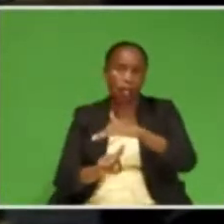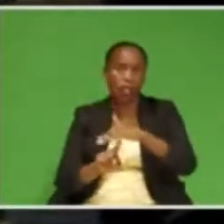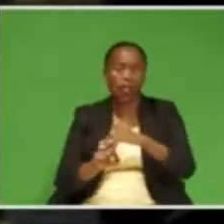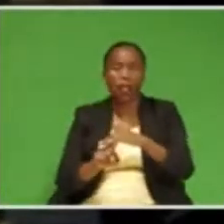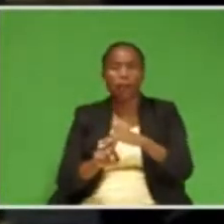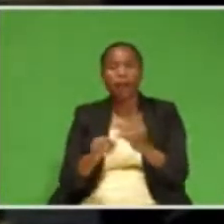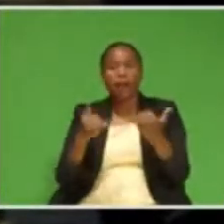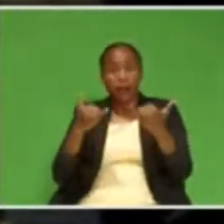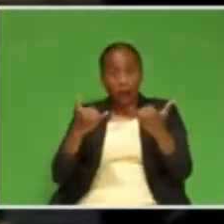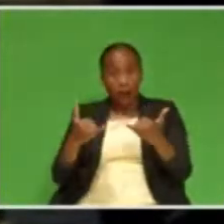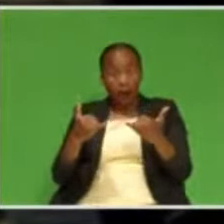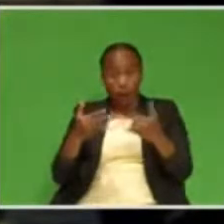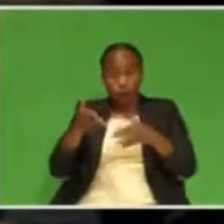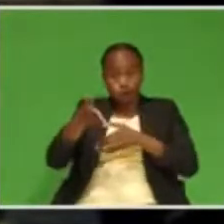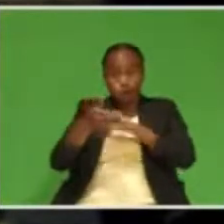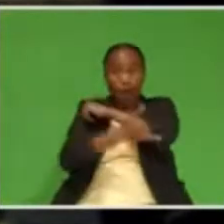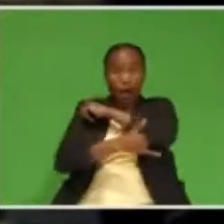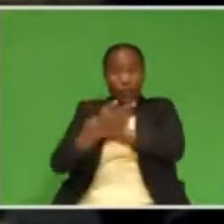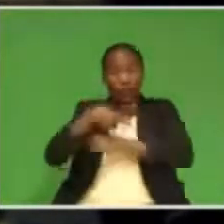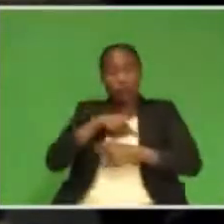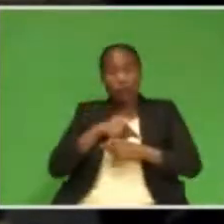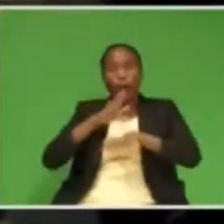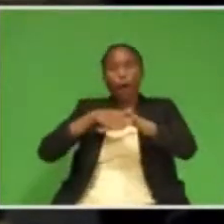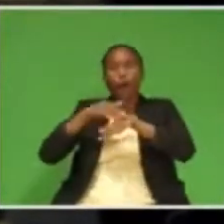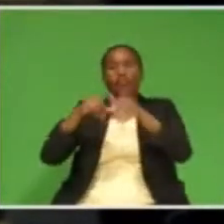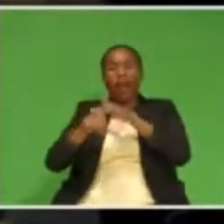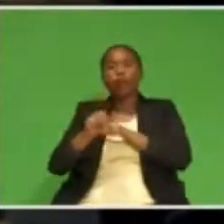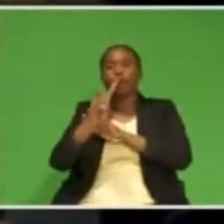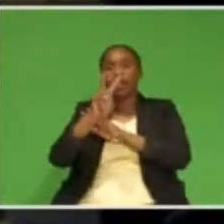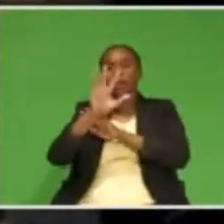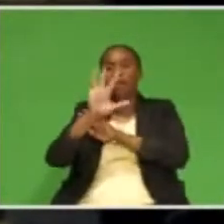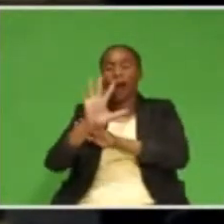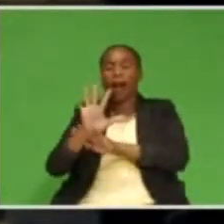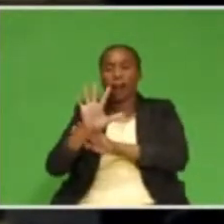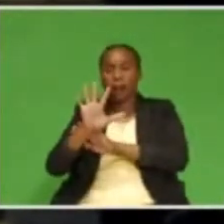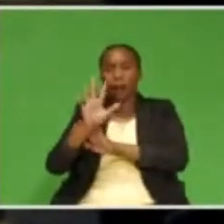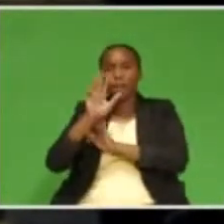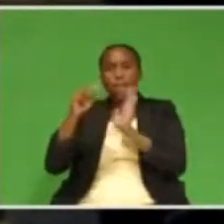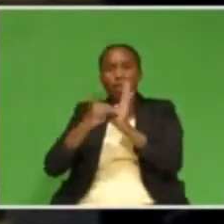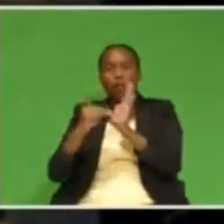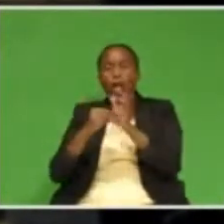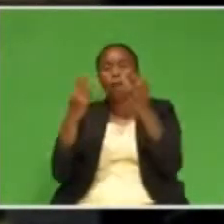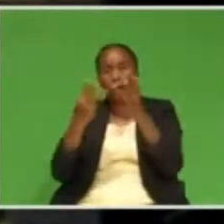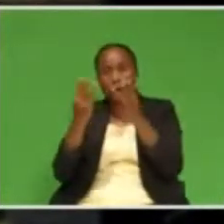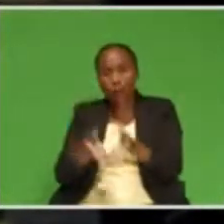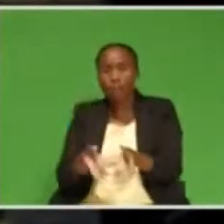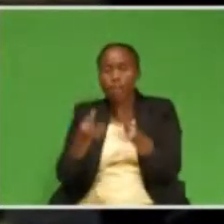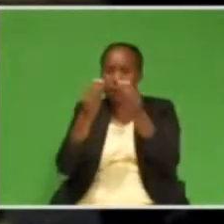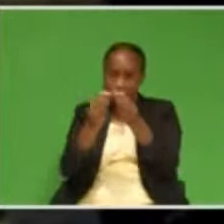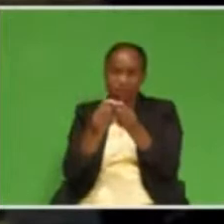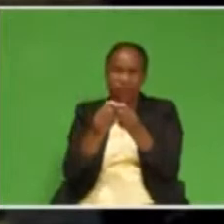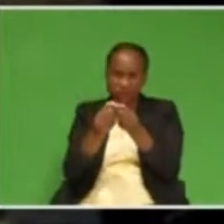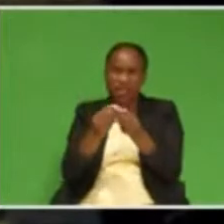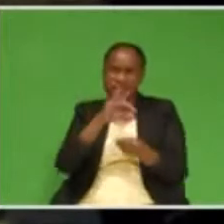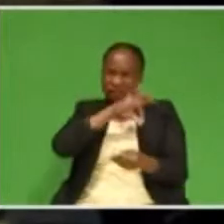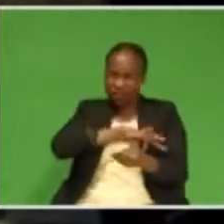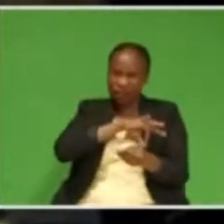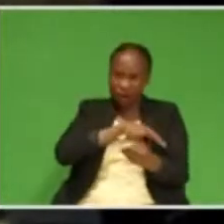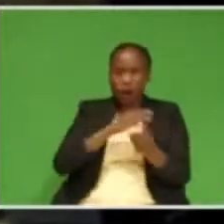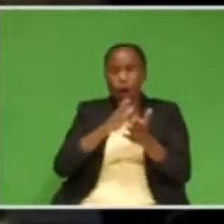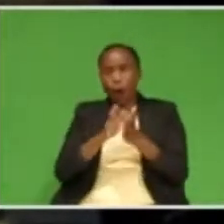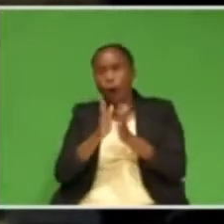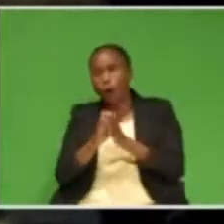our country, there are more than 25 million people who receive some form of income or support from the